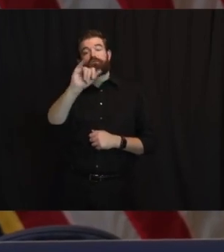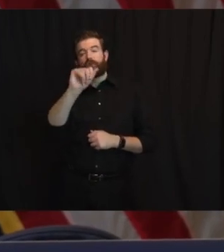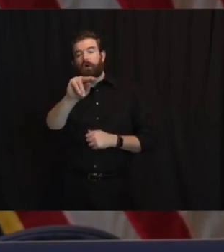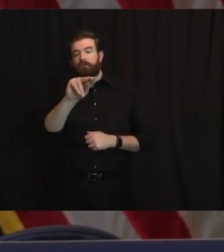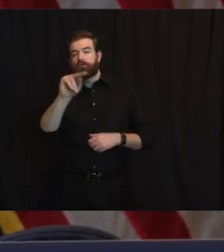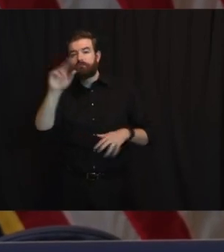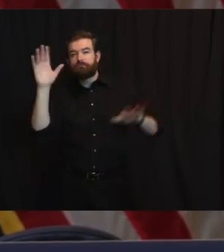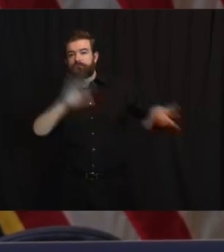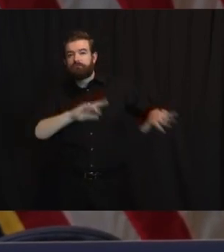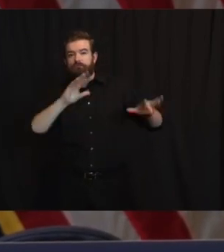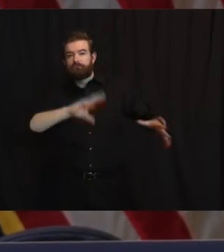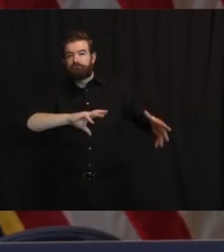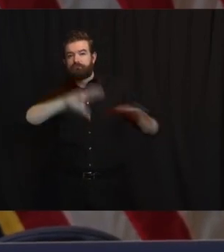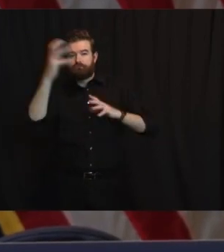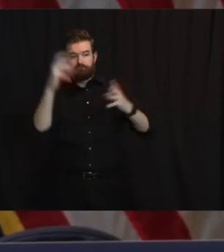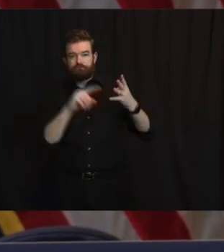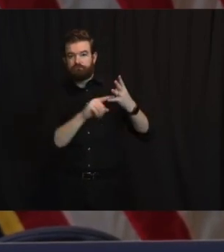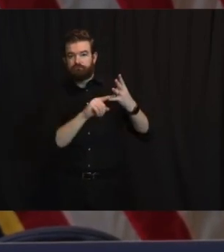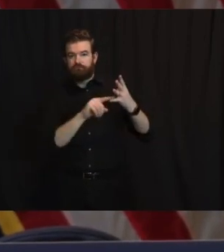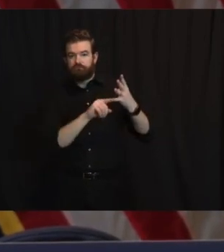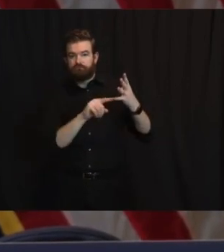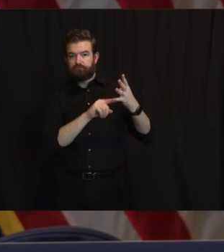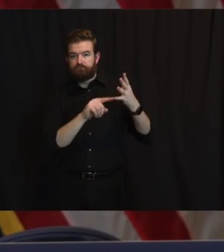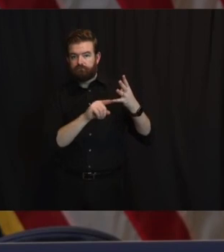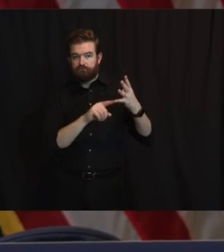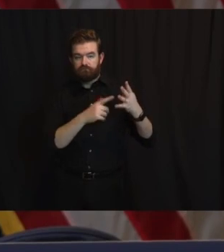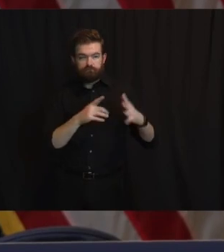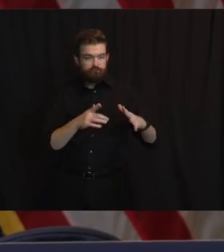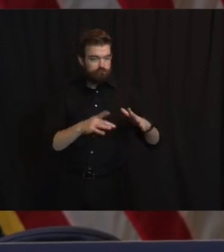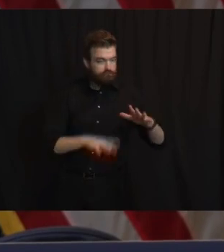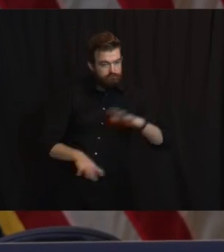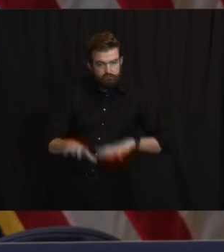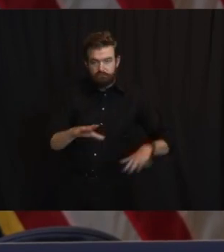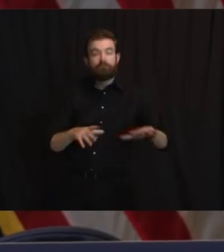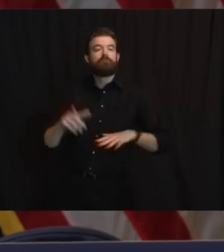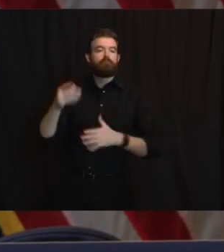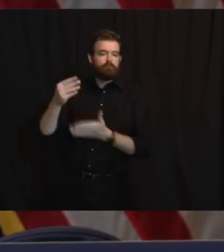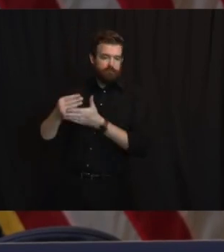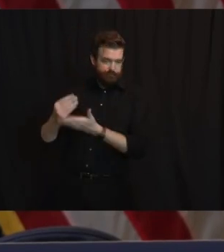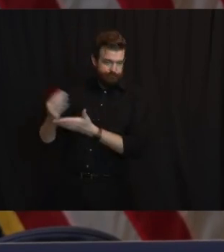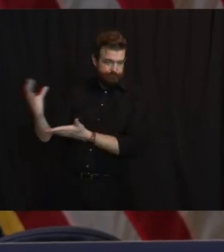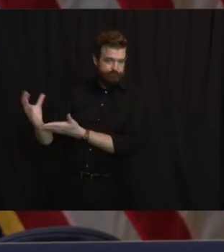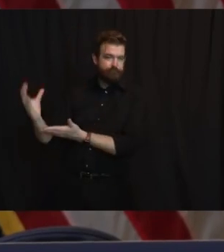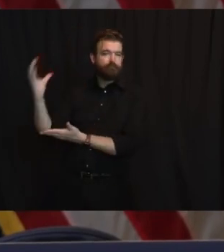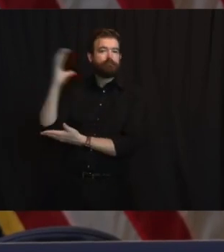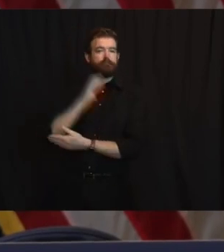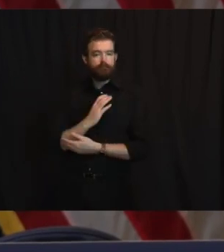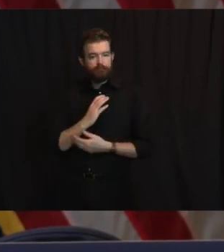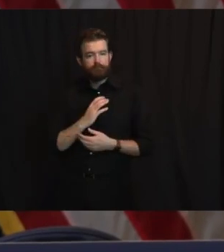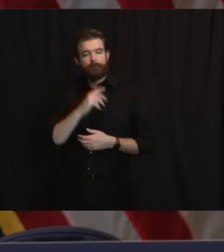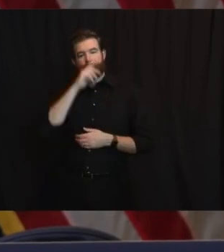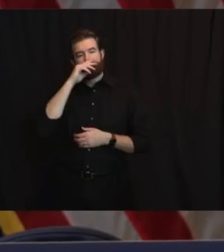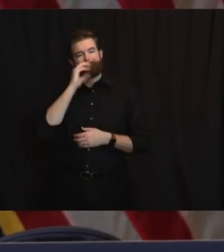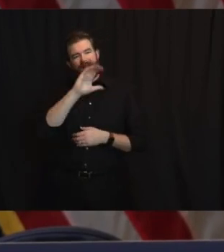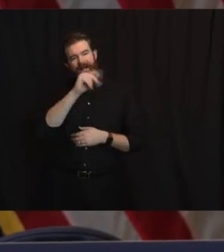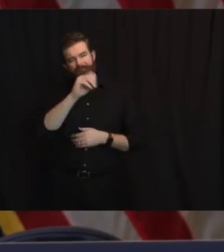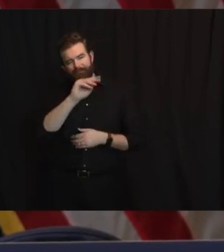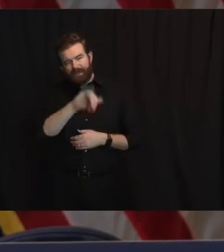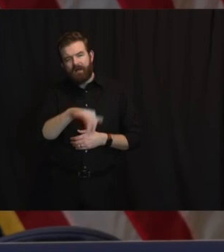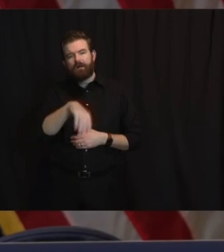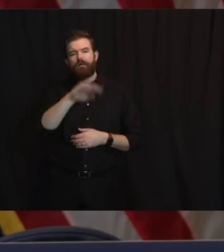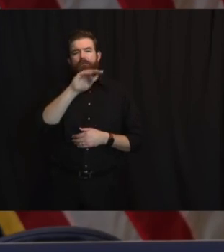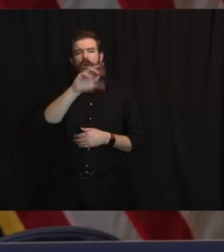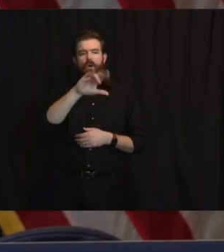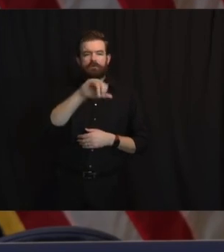Public assistance will be granted to Cape May, Morris, Ocean, Sussex, and Warren counties, and there's additional what we call